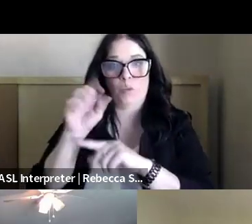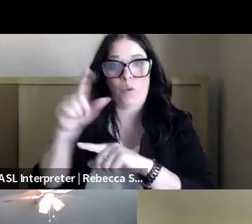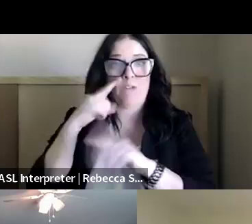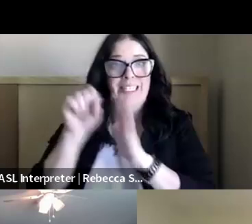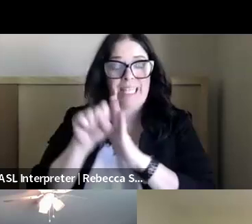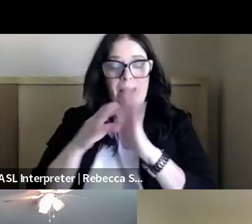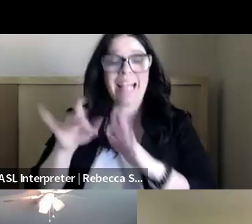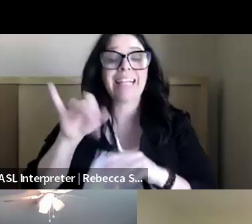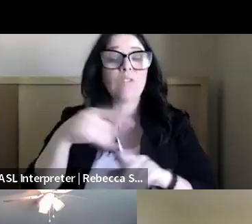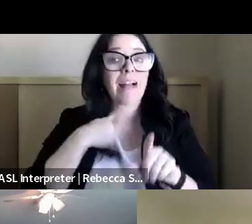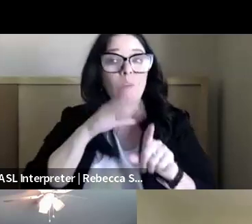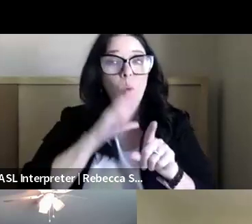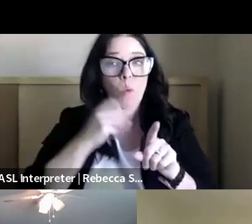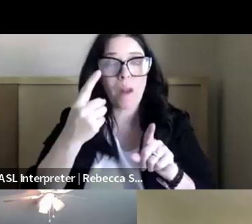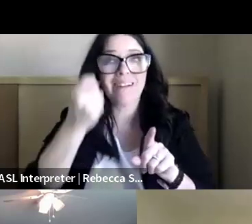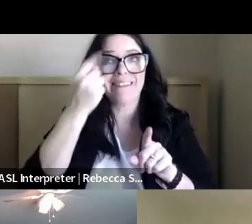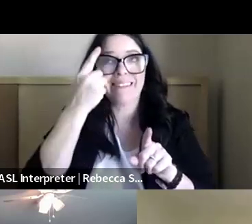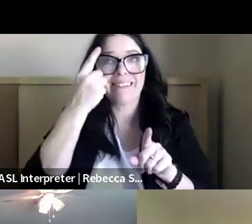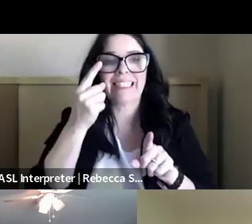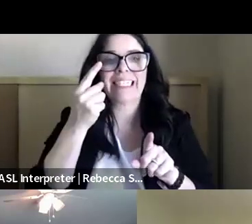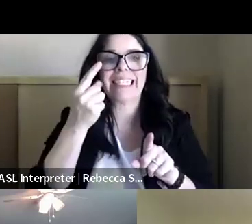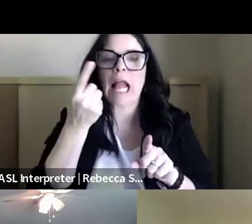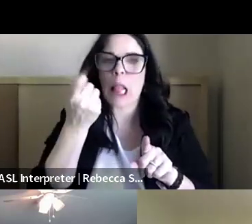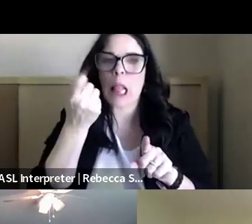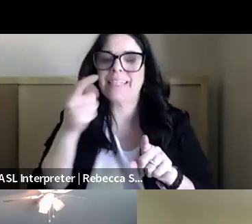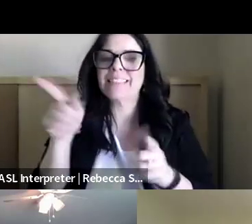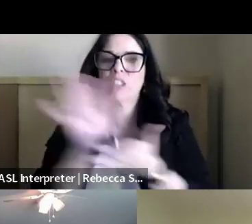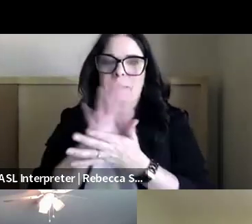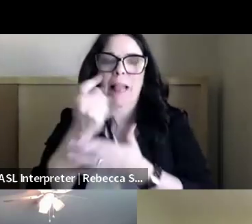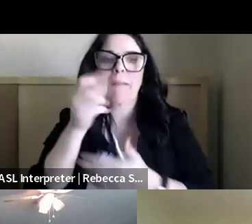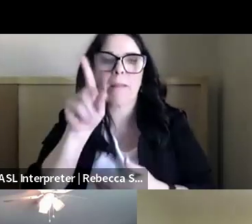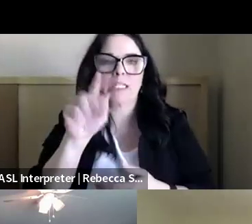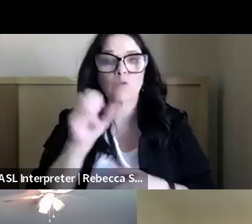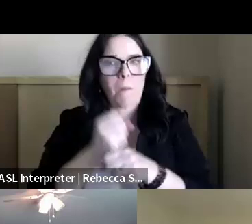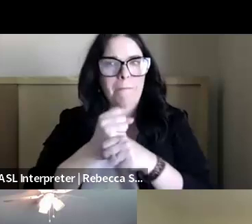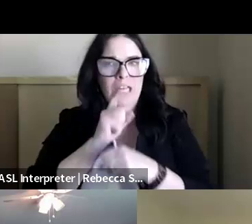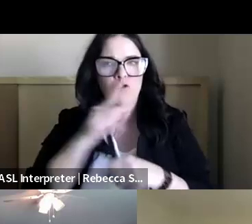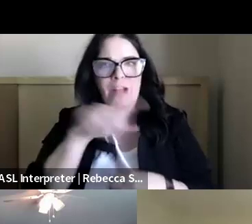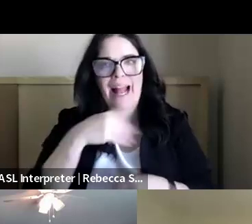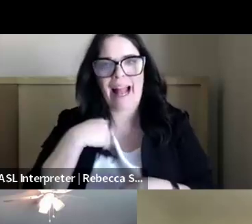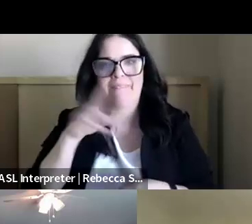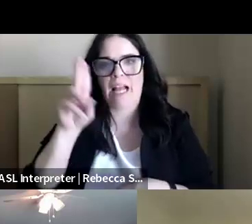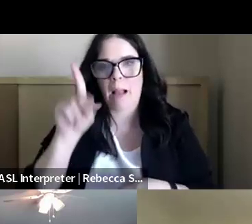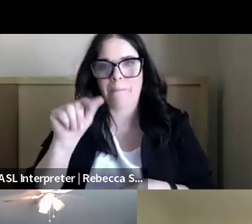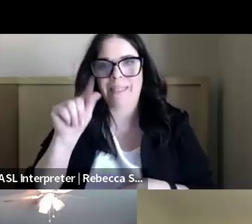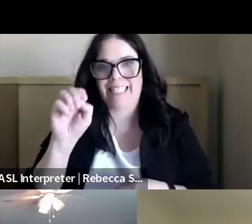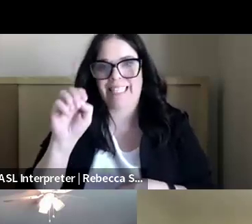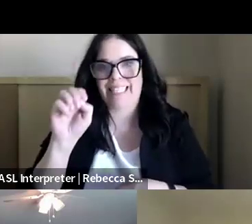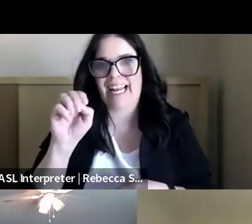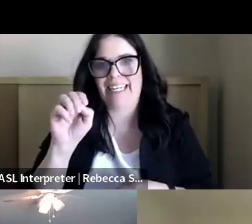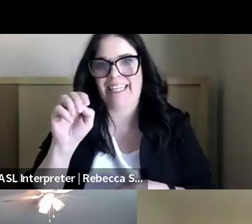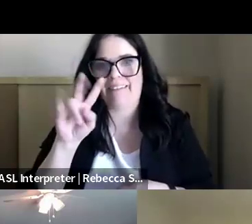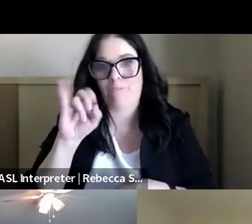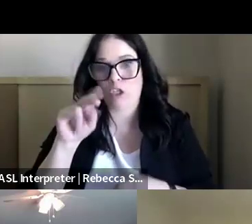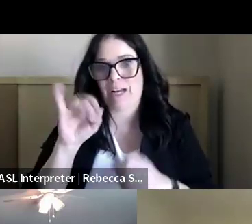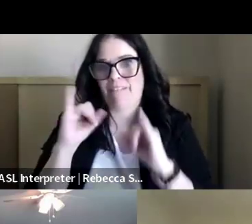the documents have been slightly updated, so it is important to make sure you have the most up-to-date version of the